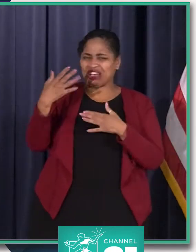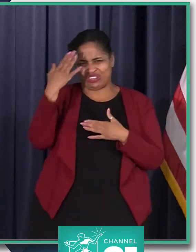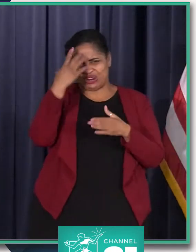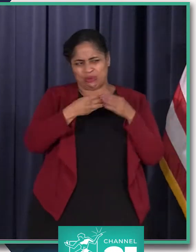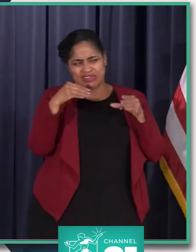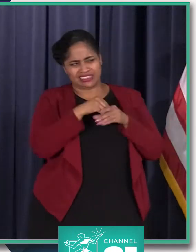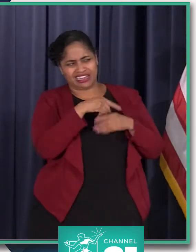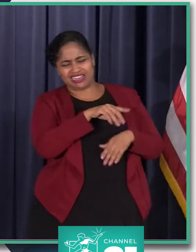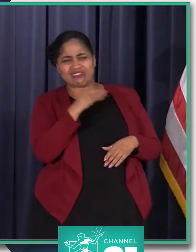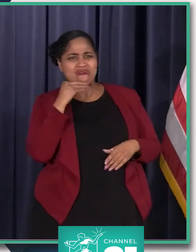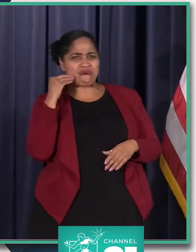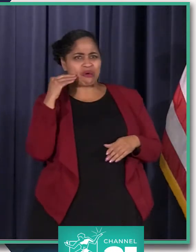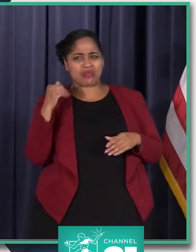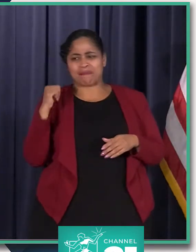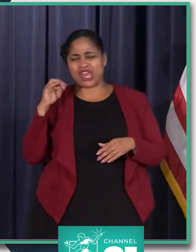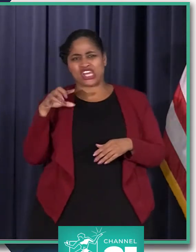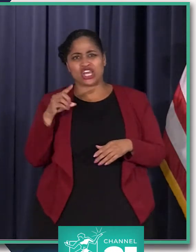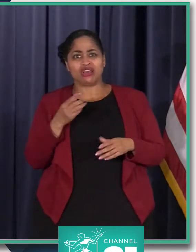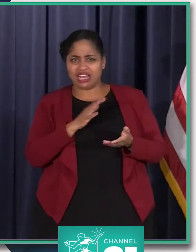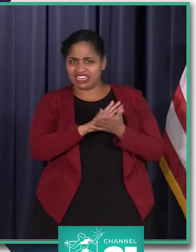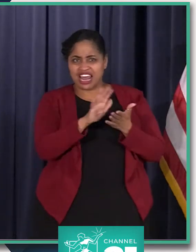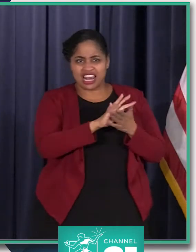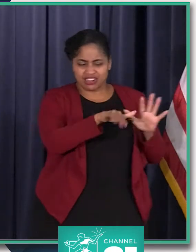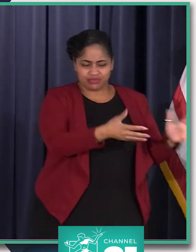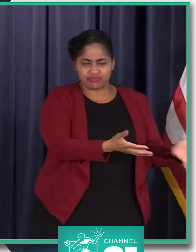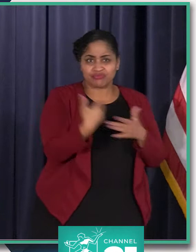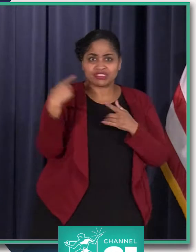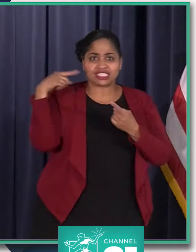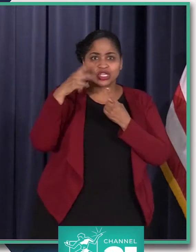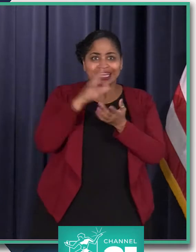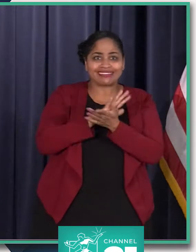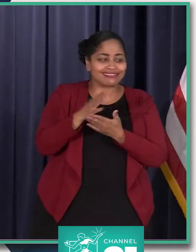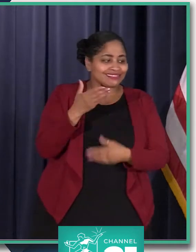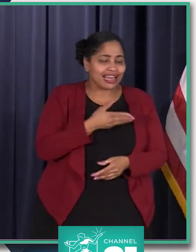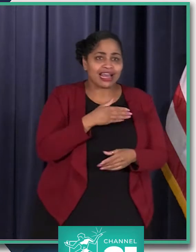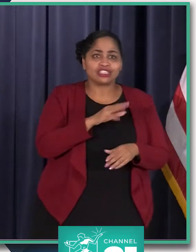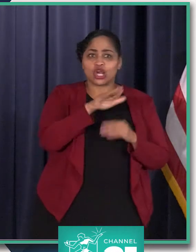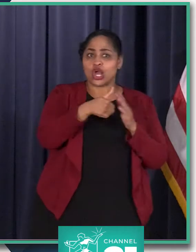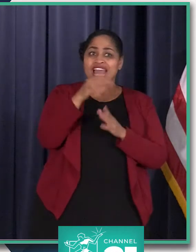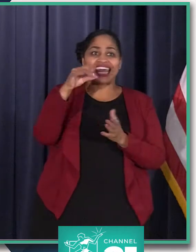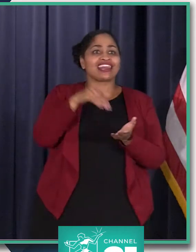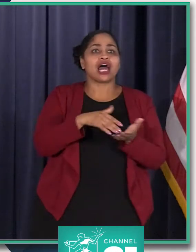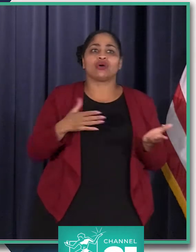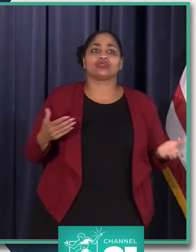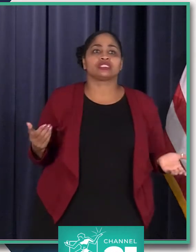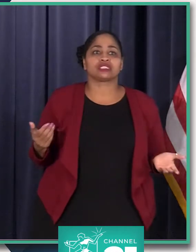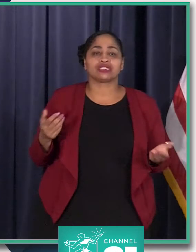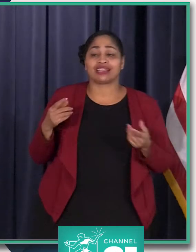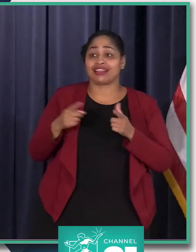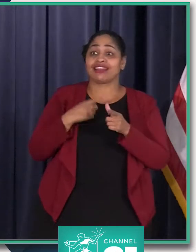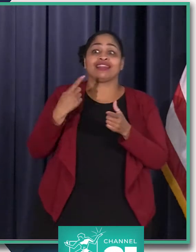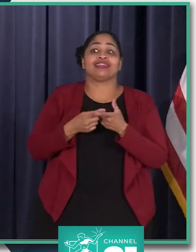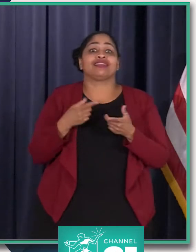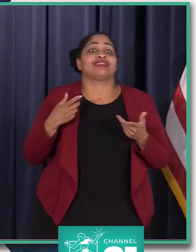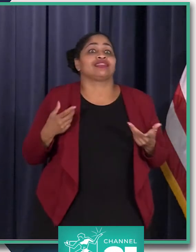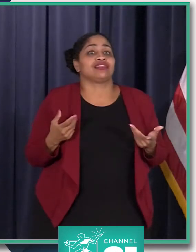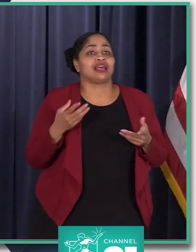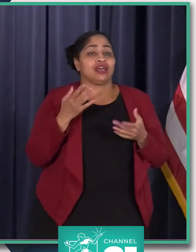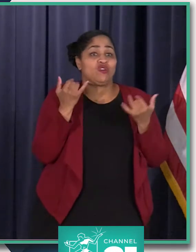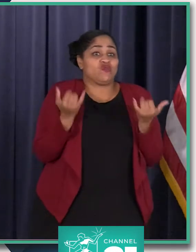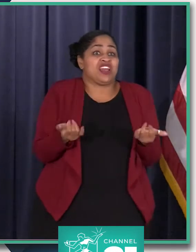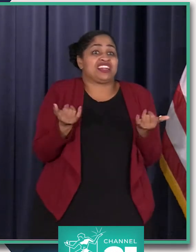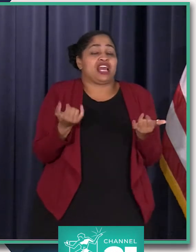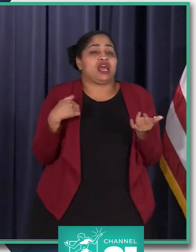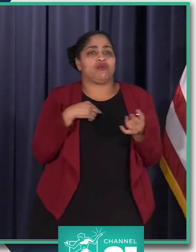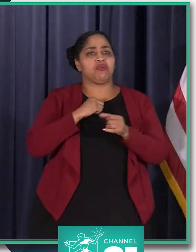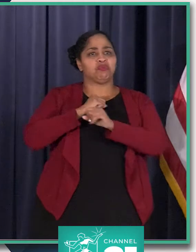these backyards. But we're going to clean them out till they look like that, all 8,000 of them. And then right now,